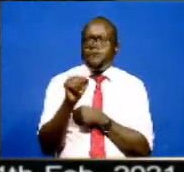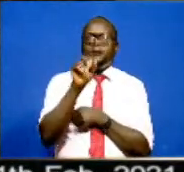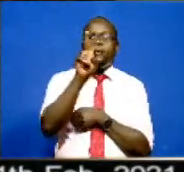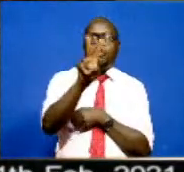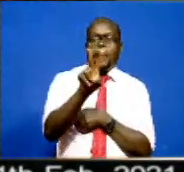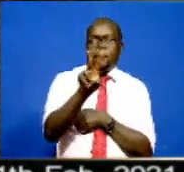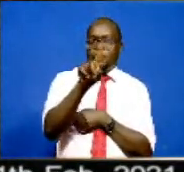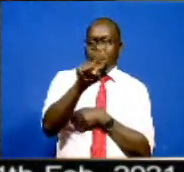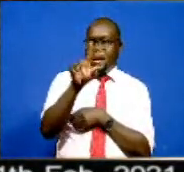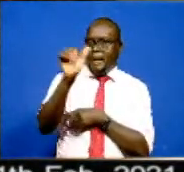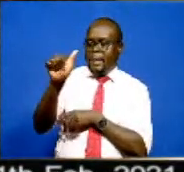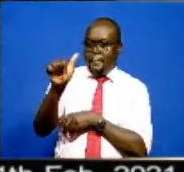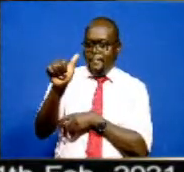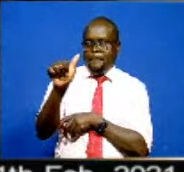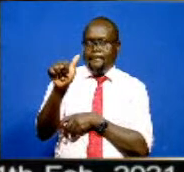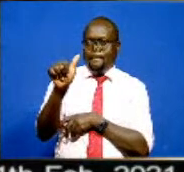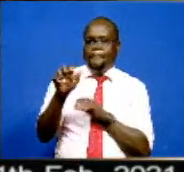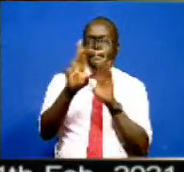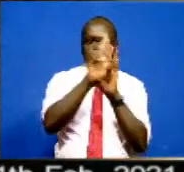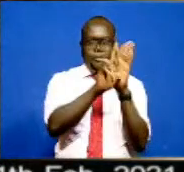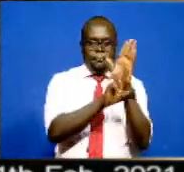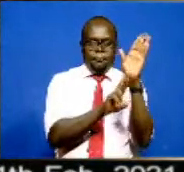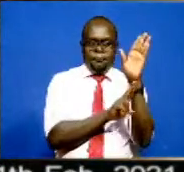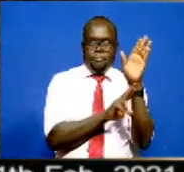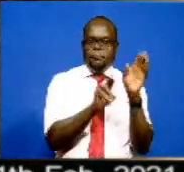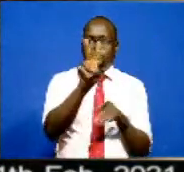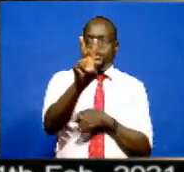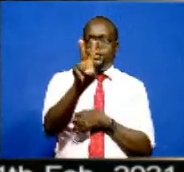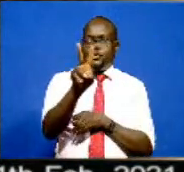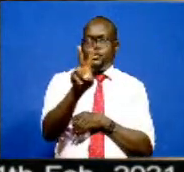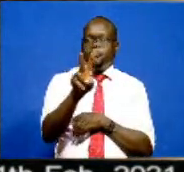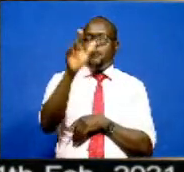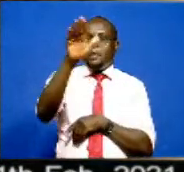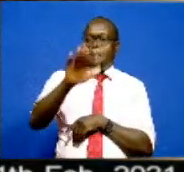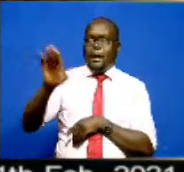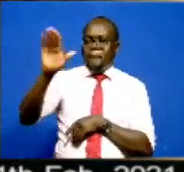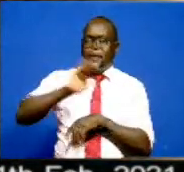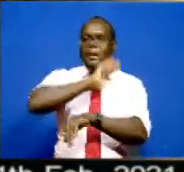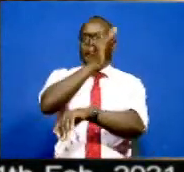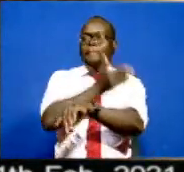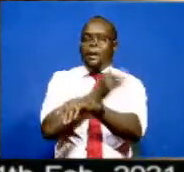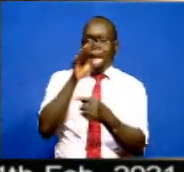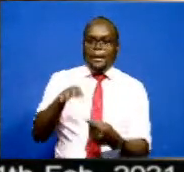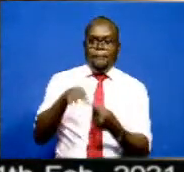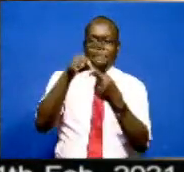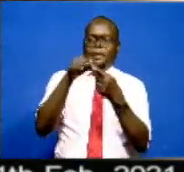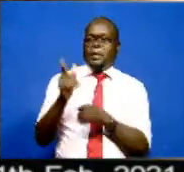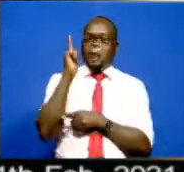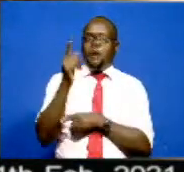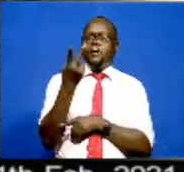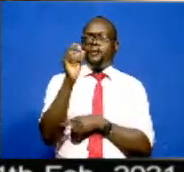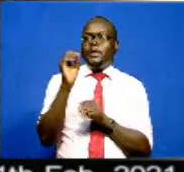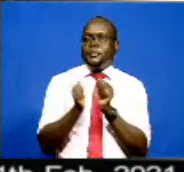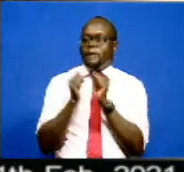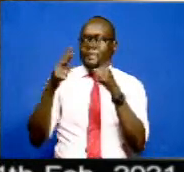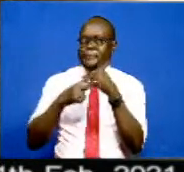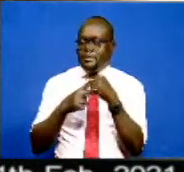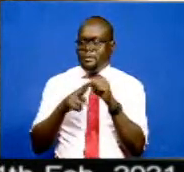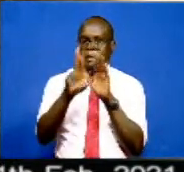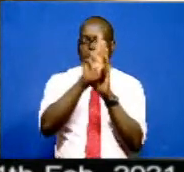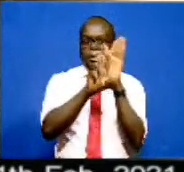A, Roman 2 of the Parliamentary Powers and Privileges Act 2017, and standing